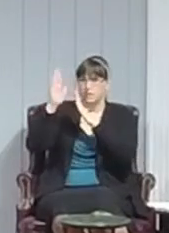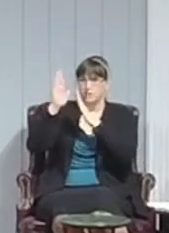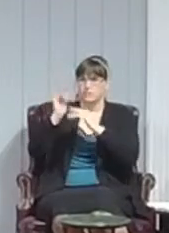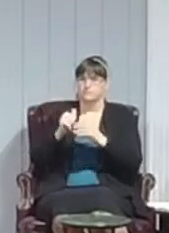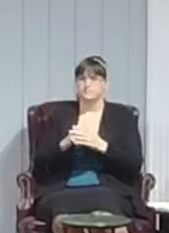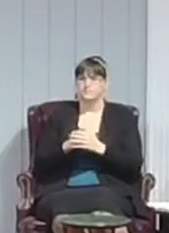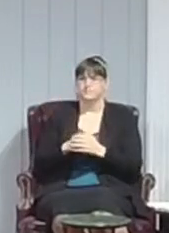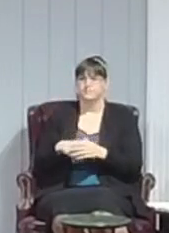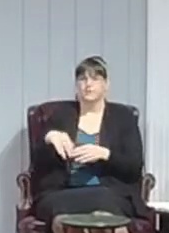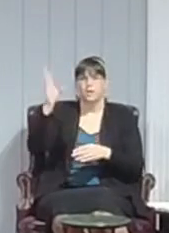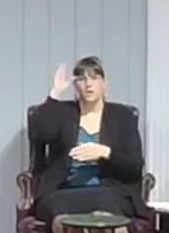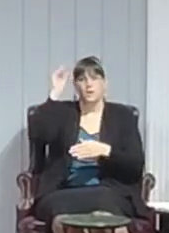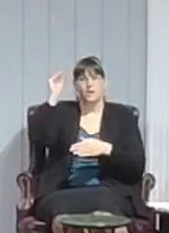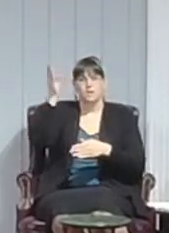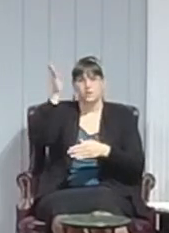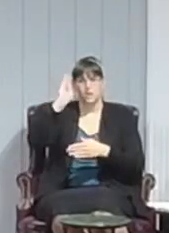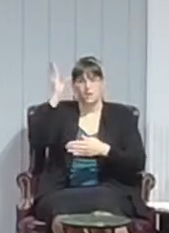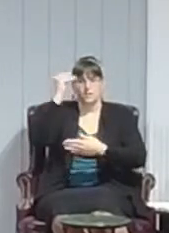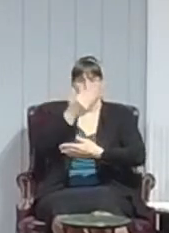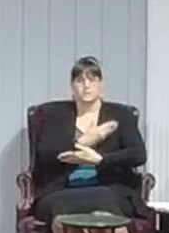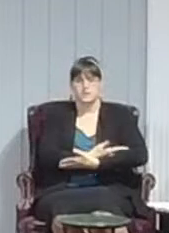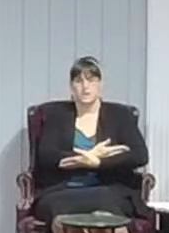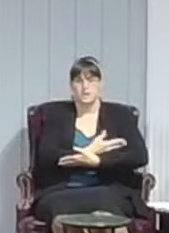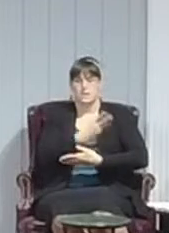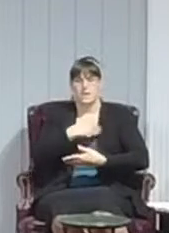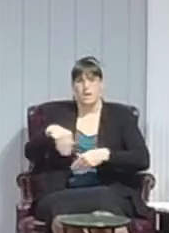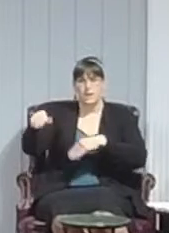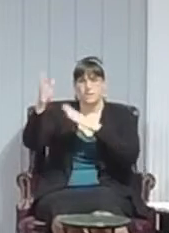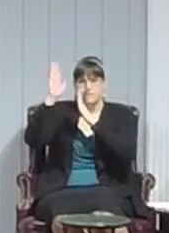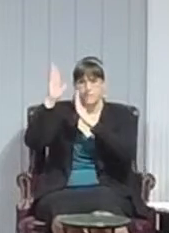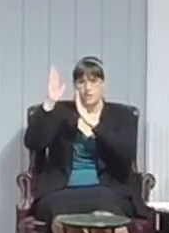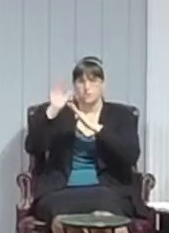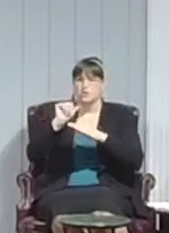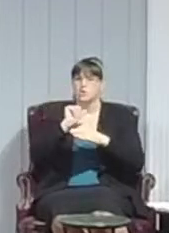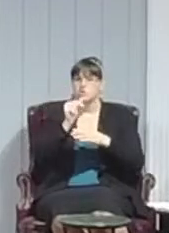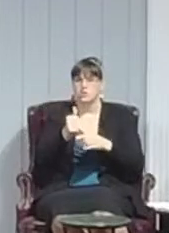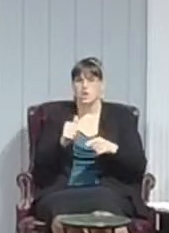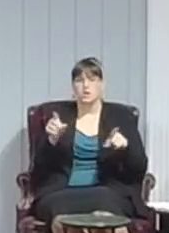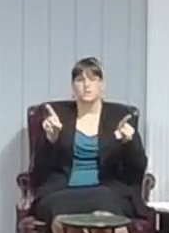Jesus, God the Son, God the Father are not the same person,